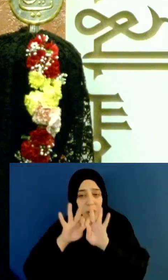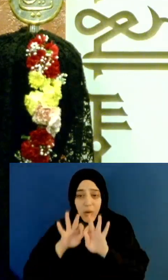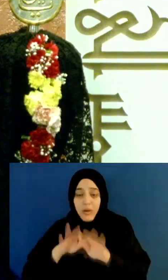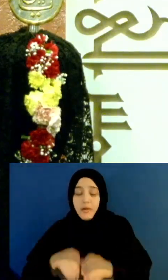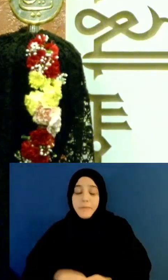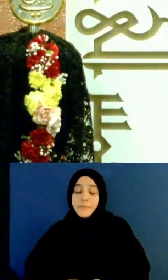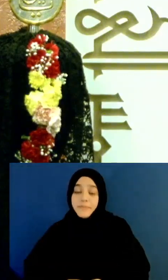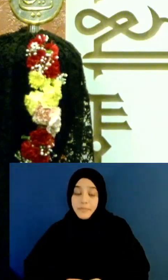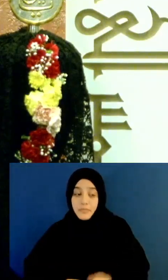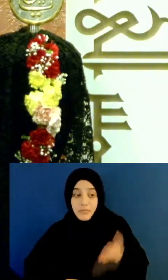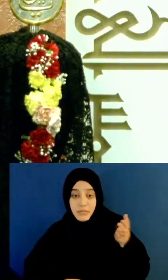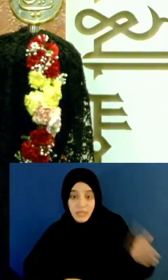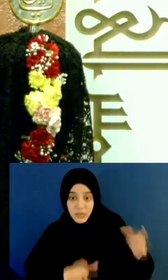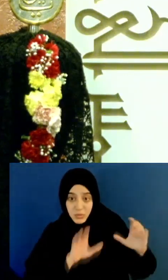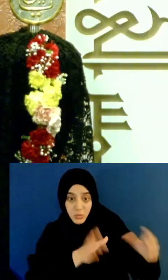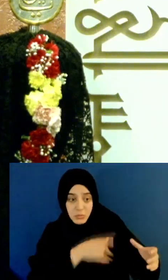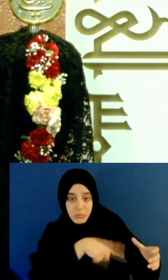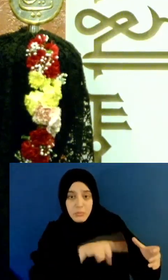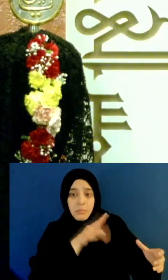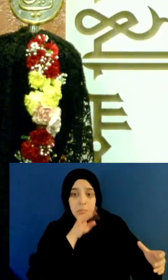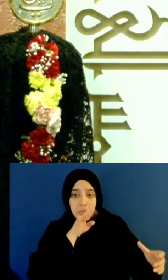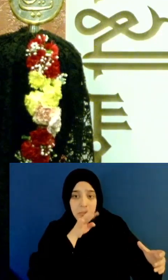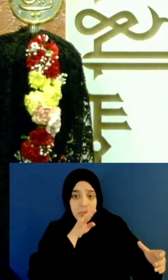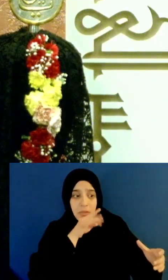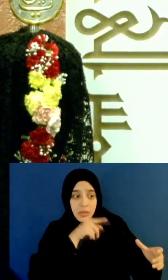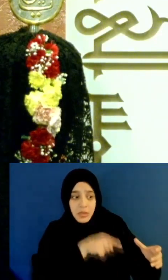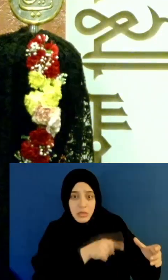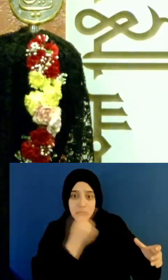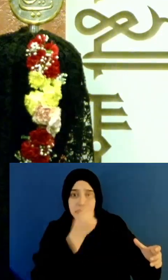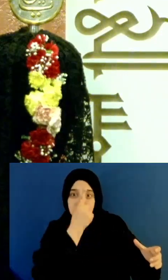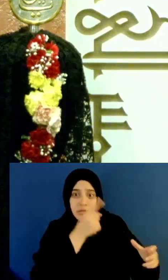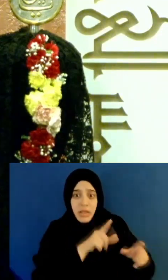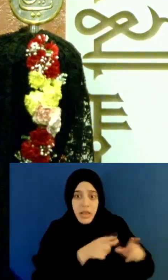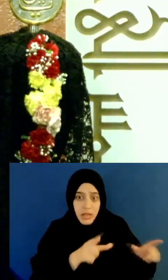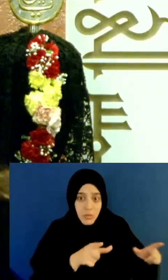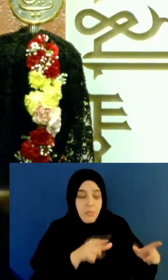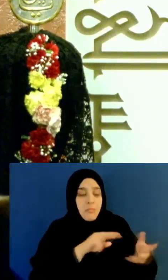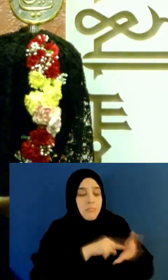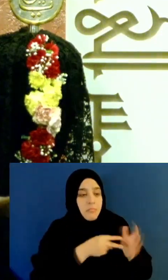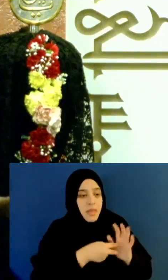this particular language, and that makes them unique compared to the other group.